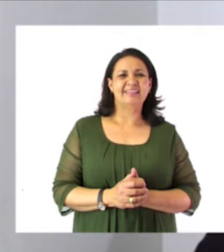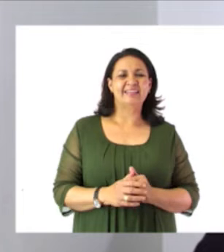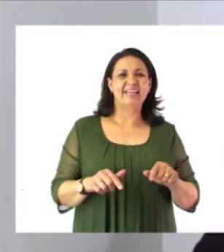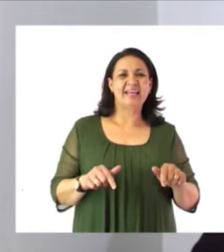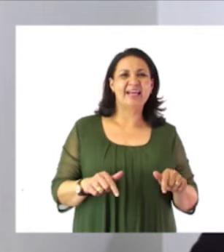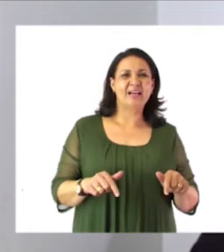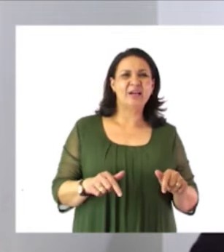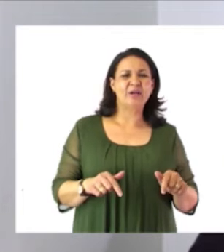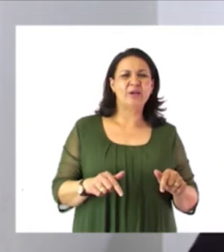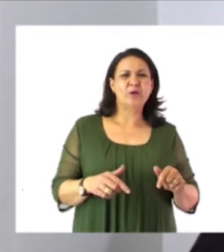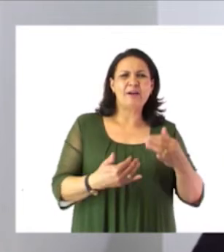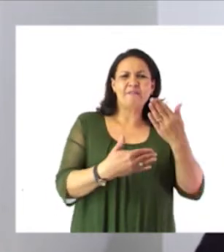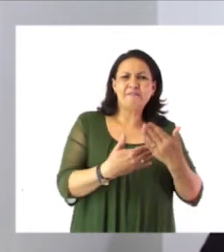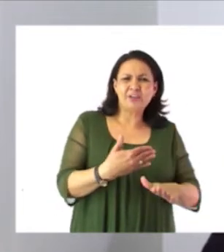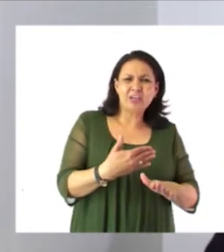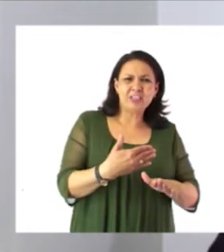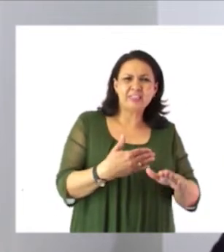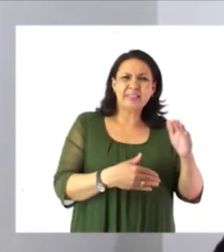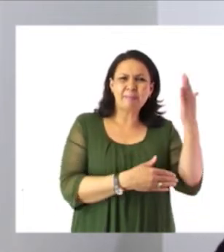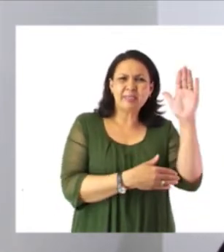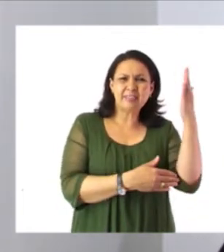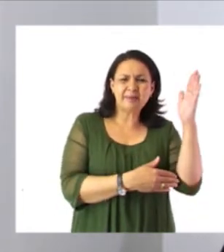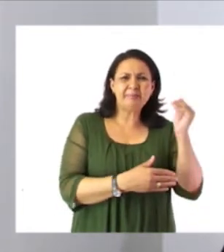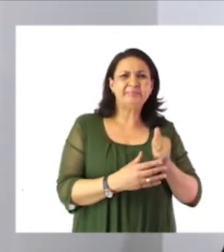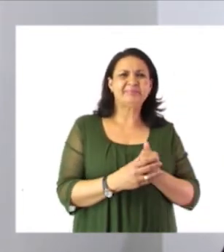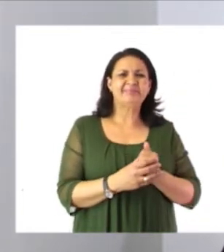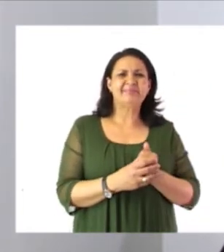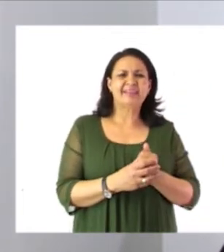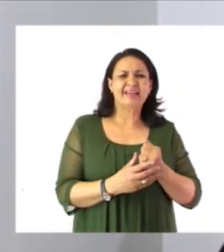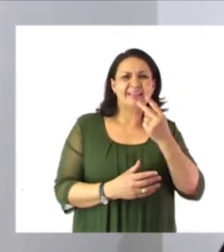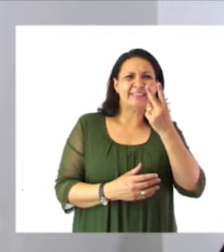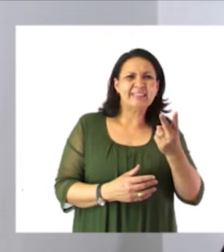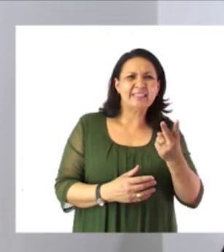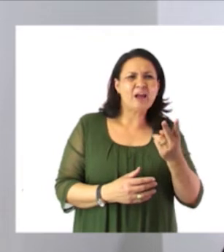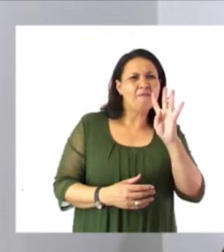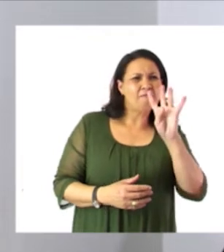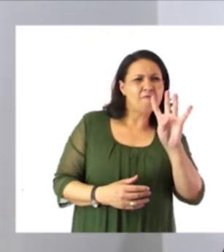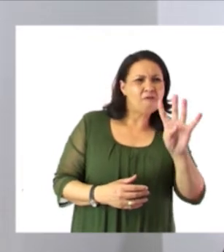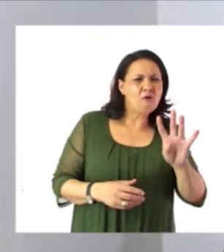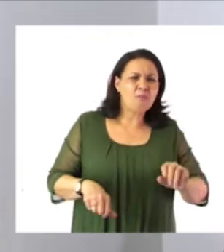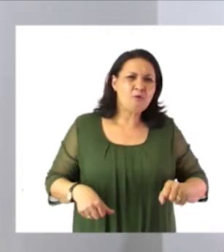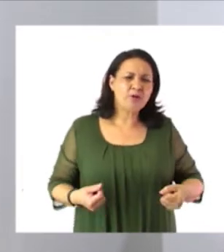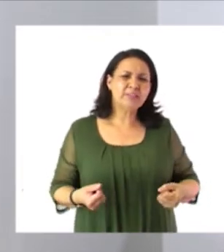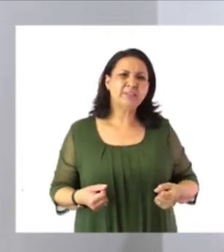Here we have to complete the picture. And I see we have 4 gingerbread boys over